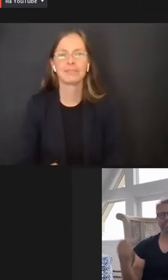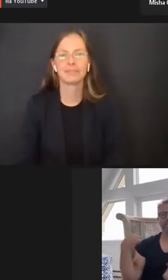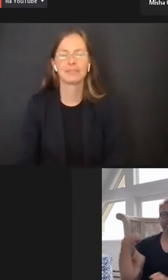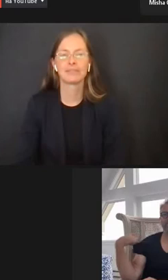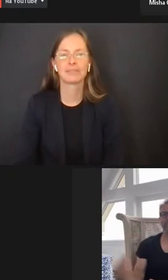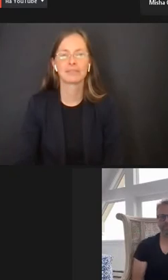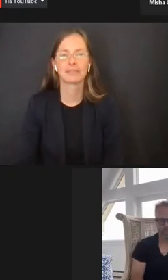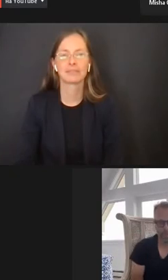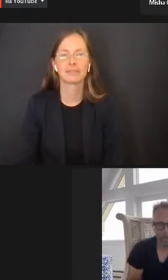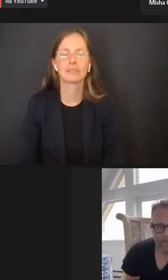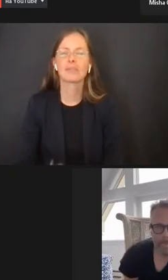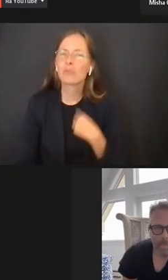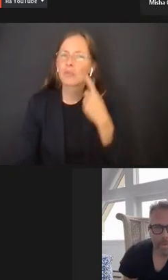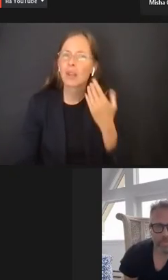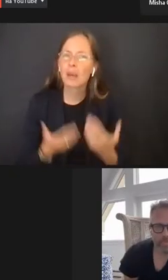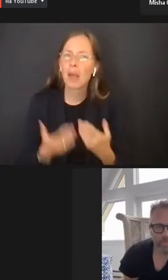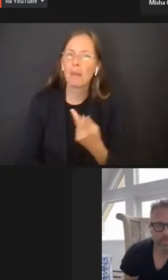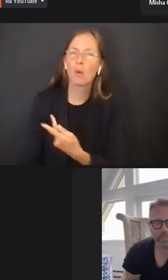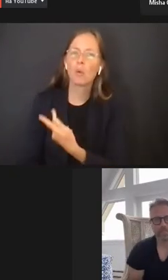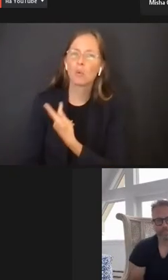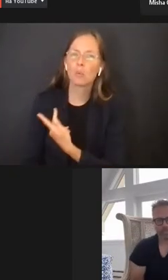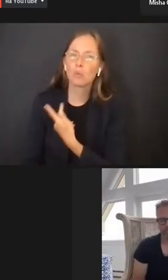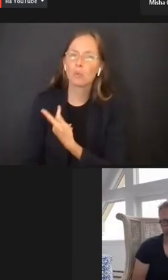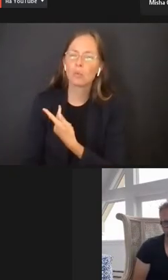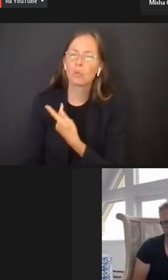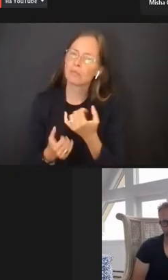I thought that maybe you and I could reflect on